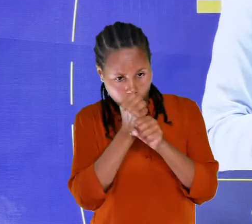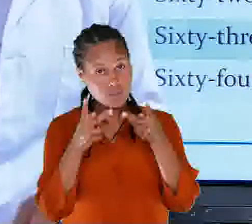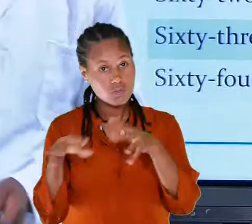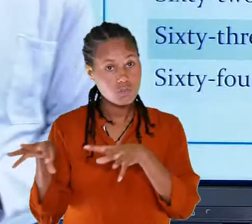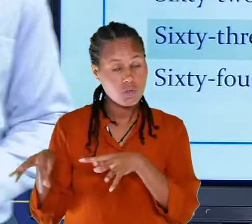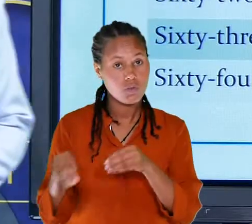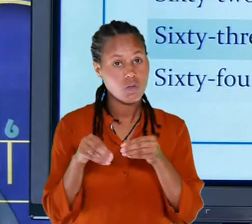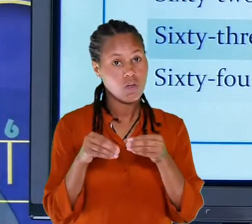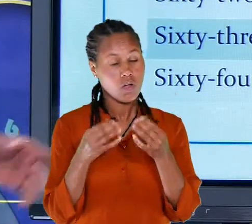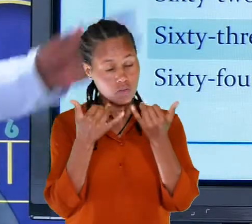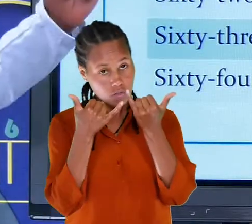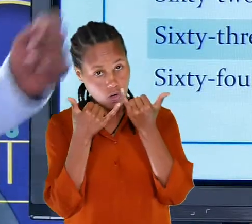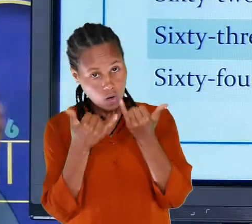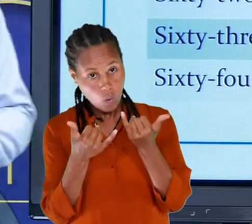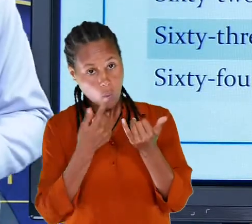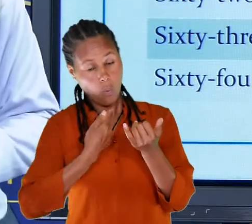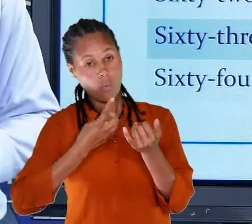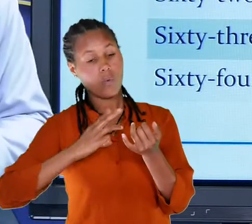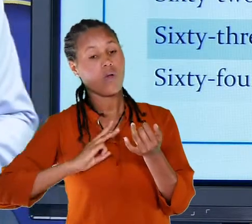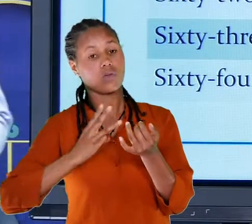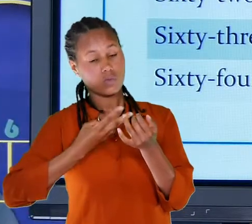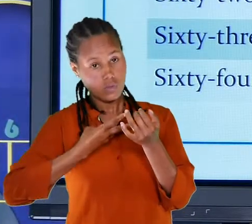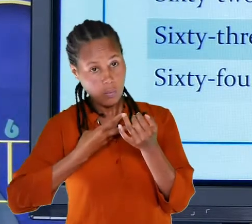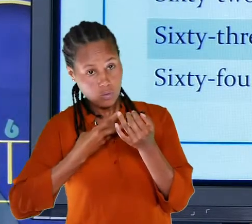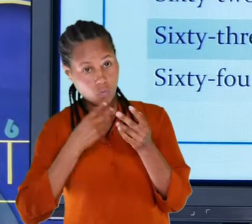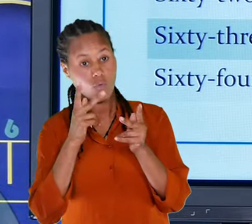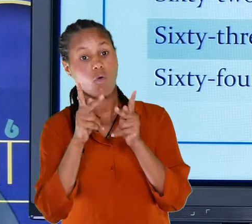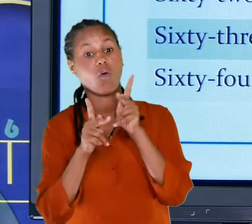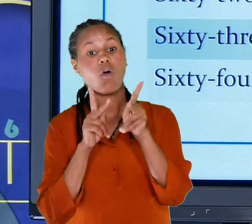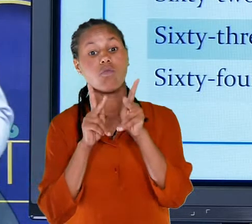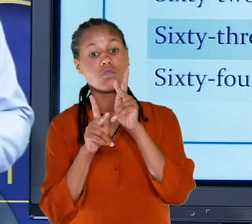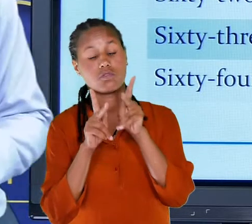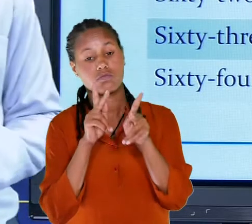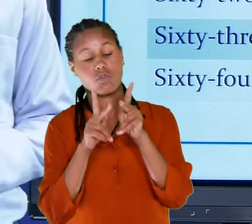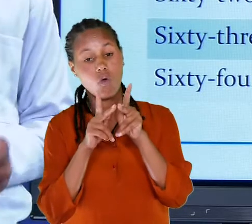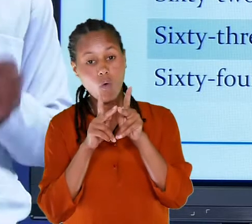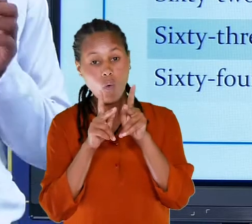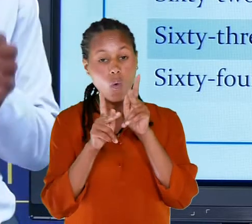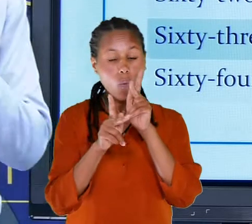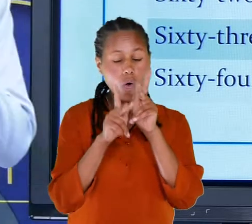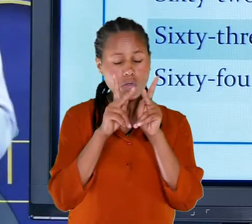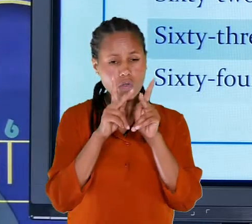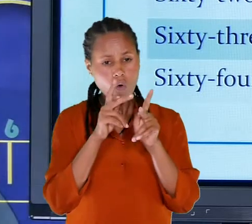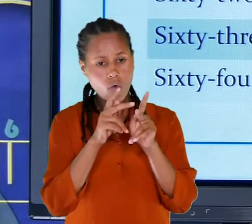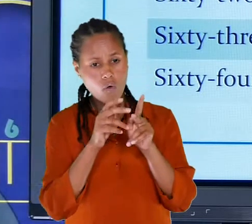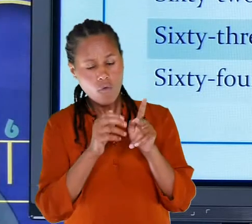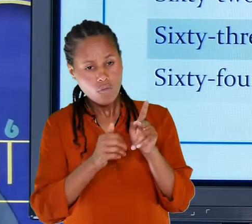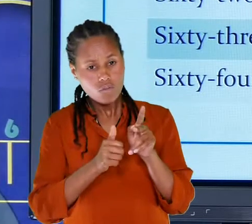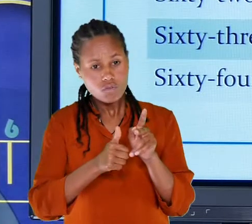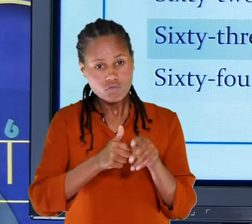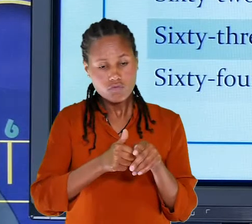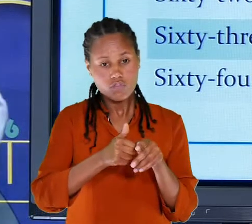vocabularies. Now we are going to talk about vocabulary. Vocabulary is very important for